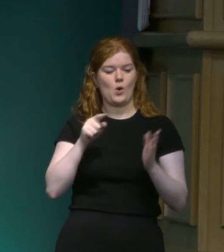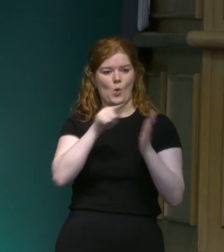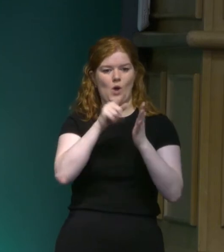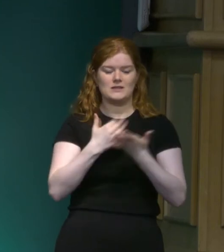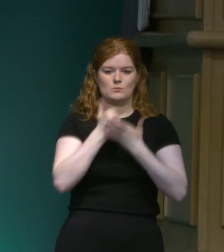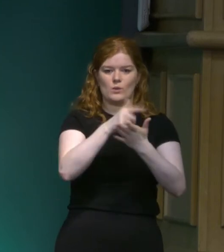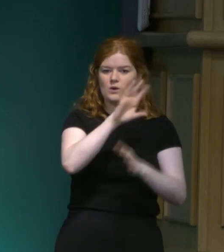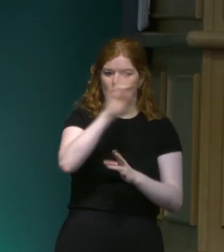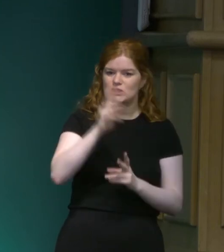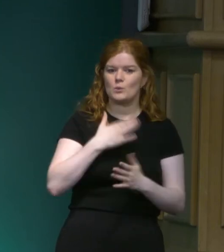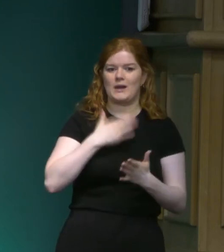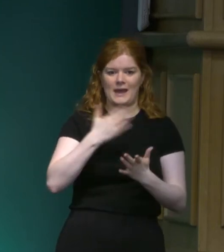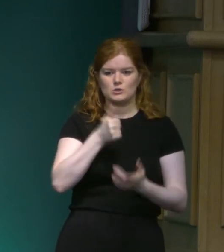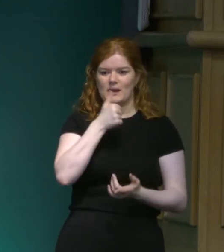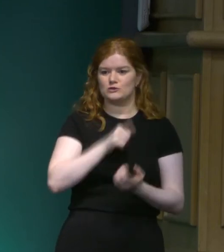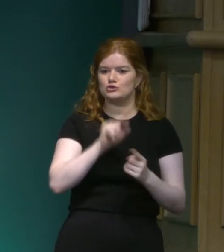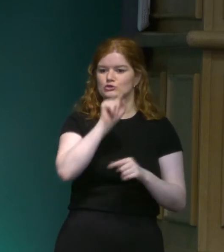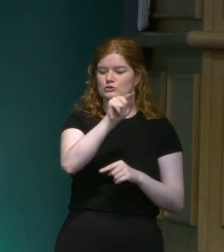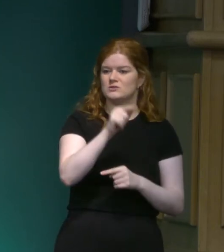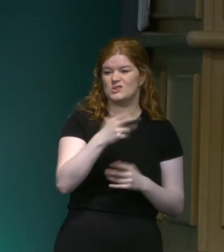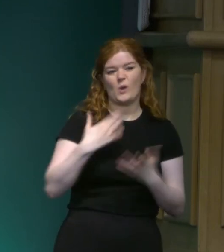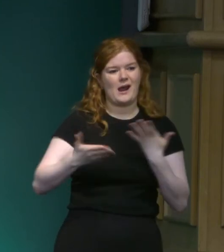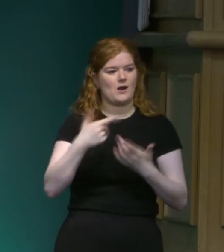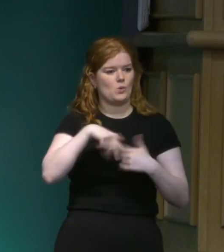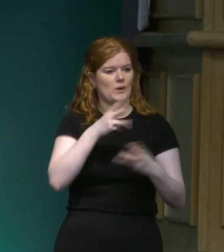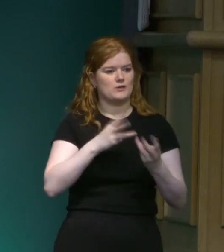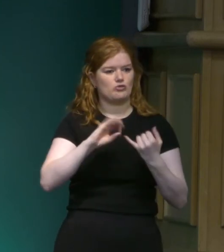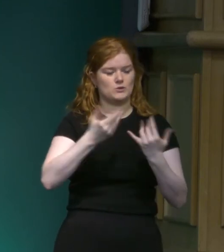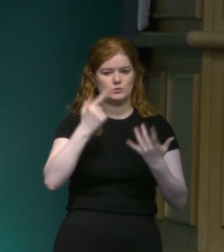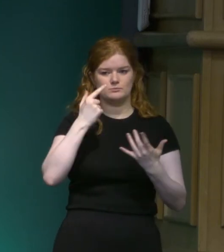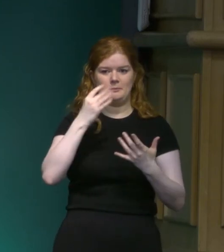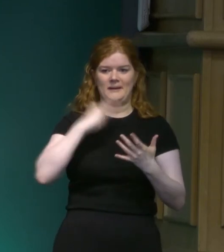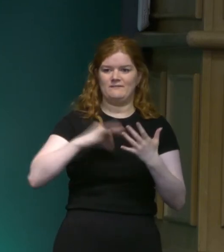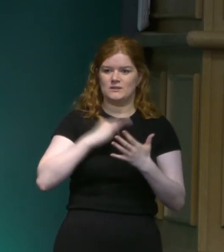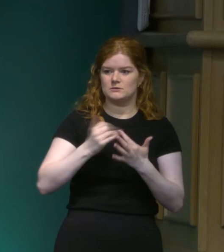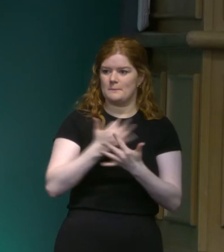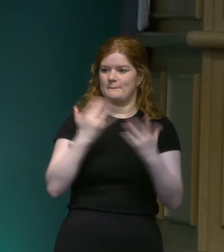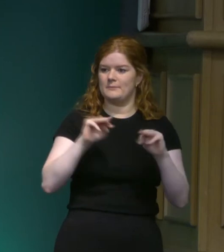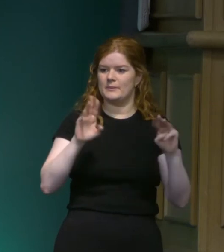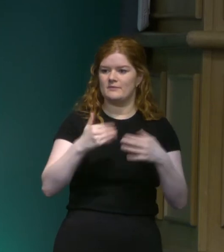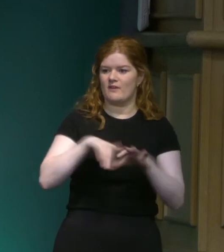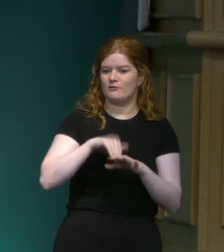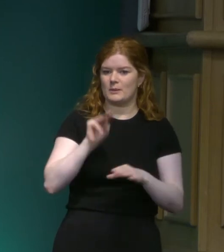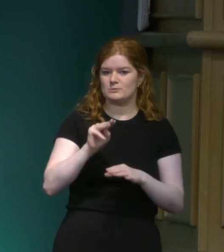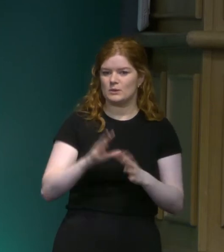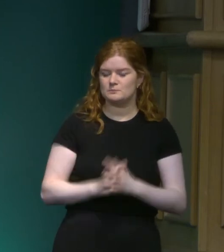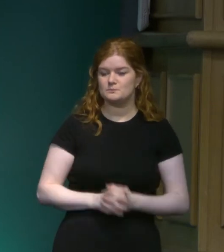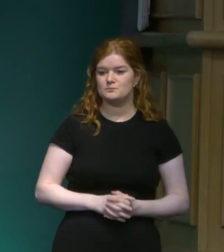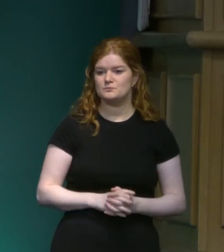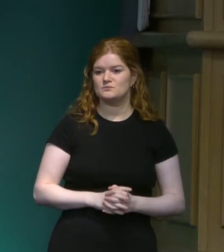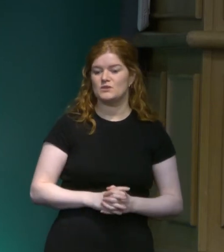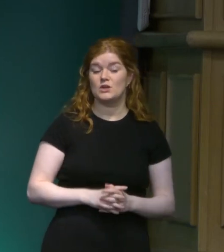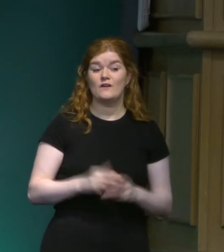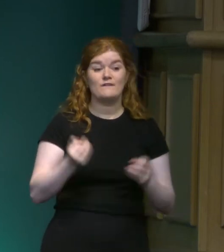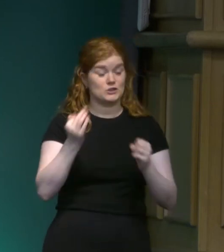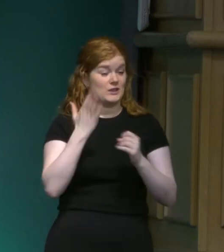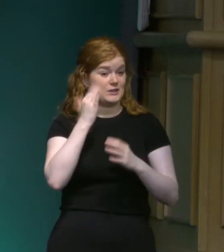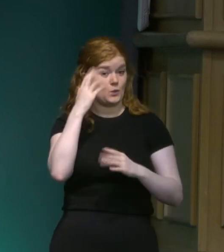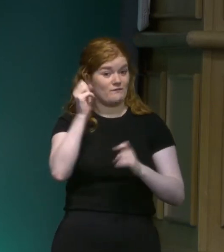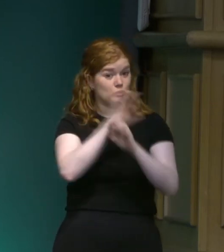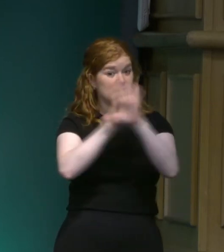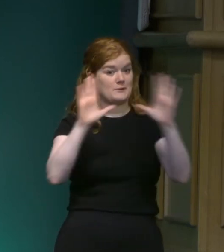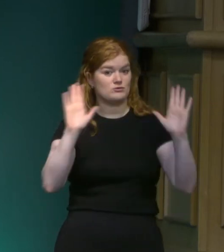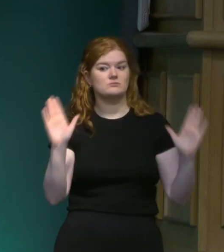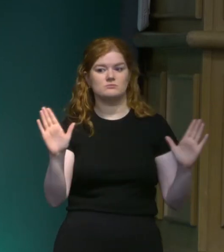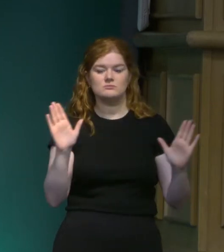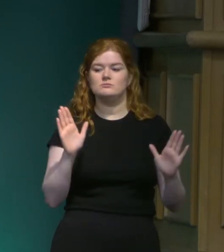support for that question being answered again it's our way of trying to maximize participation and in the interest of transparency we would